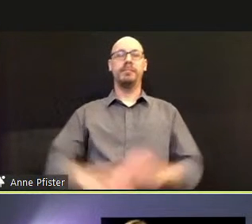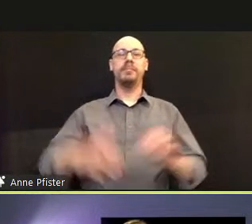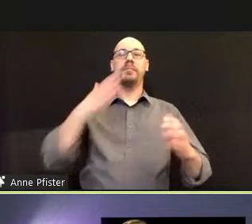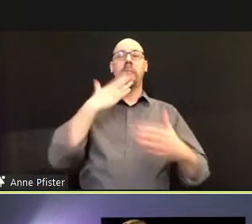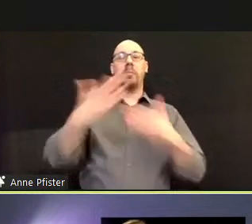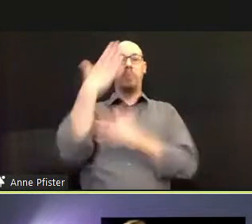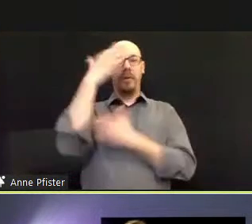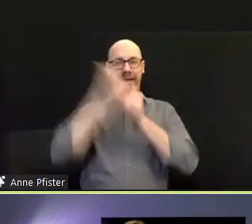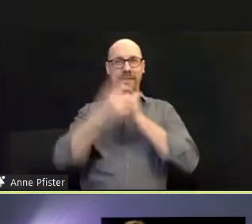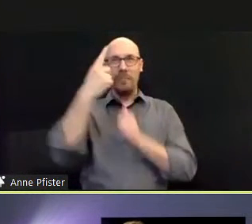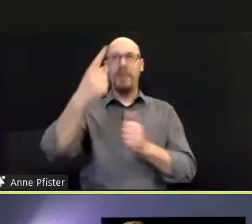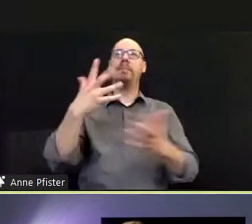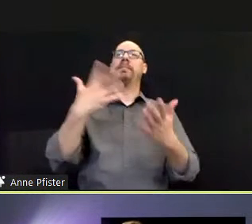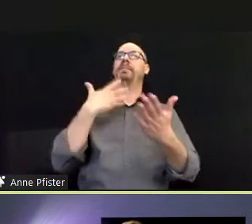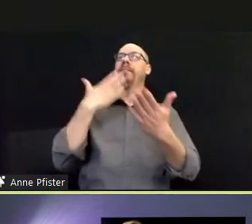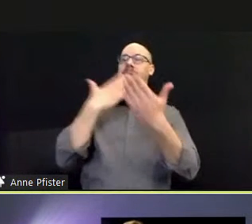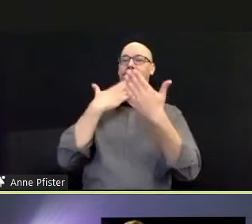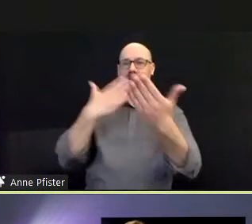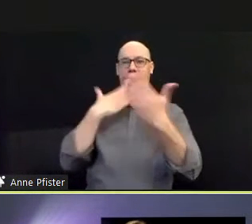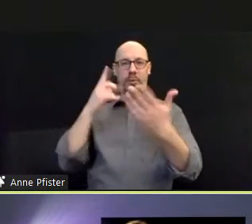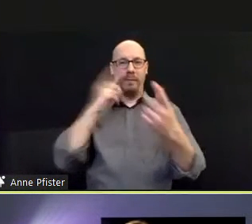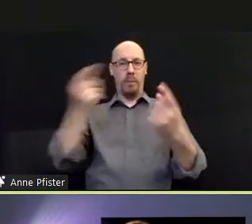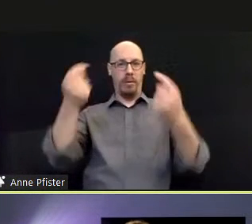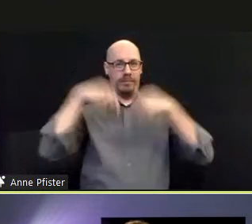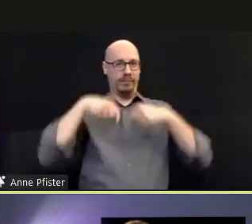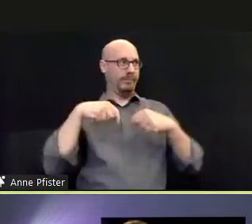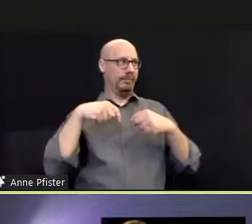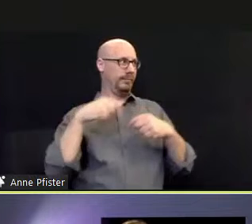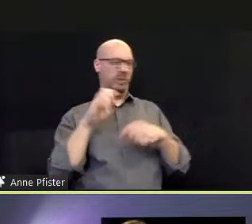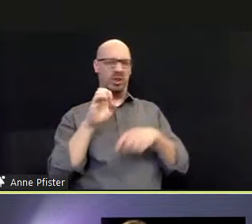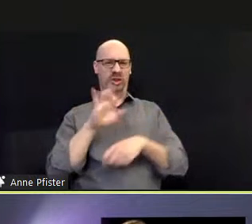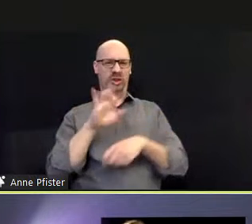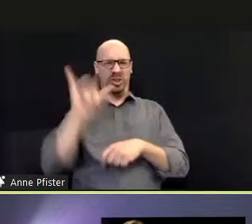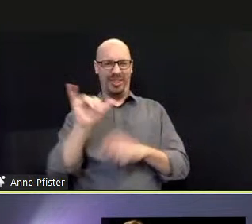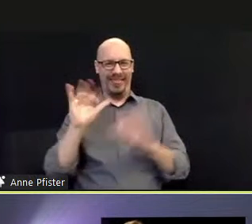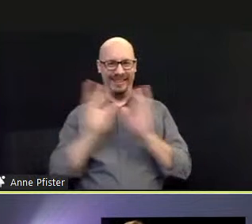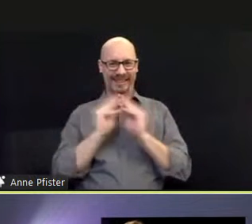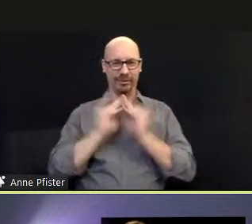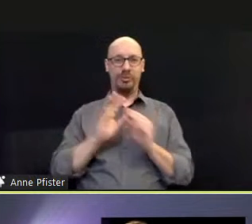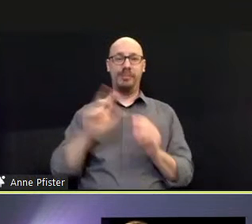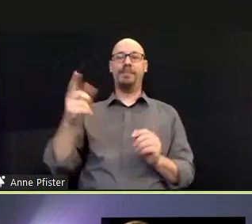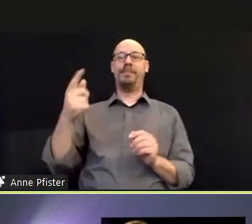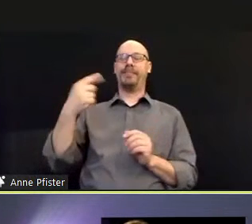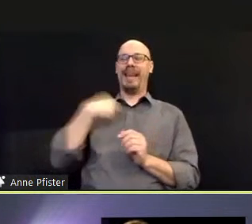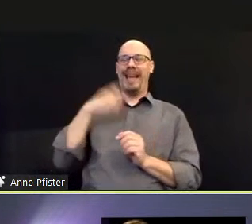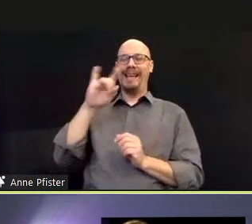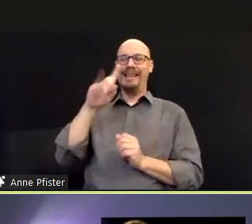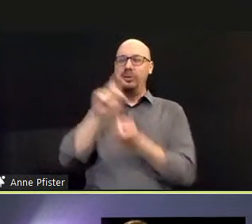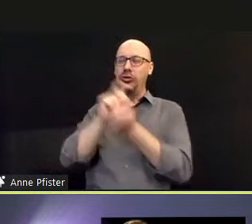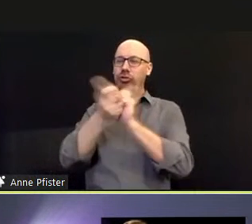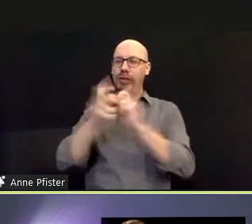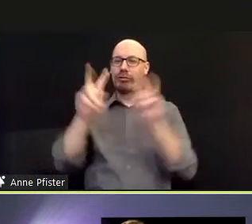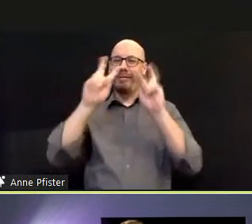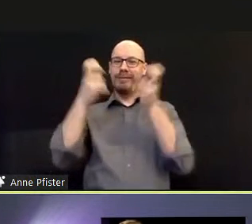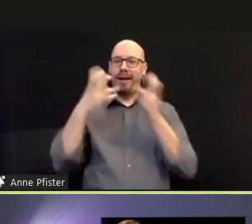Morning, everyone, and thank you for coming out this early. I've changed my title a little